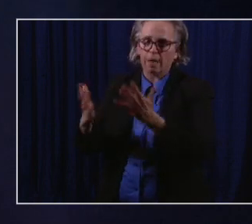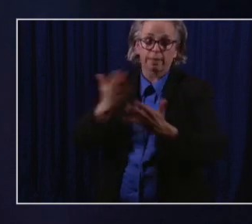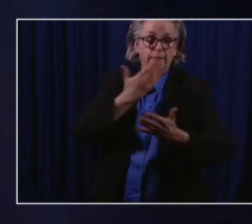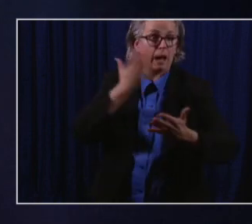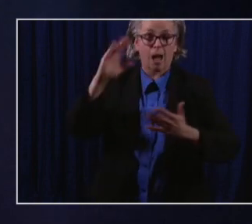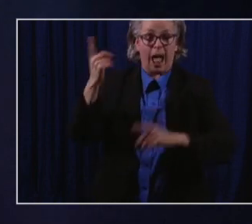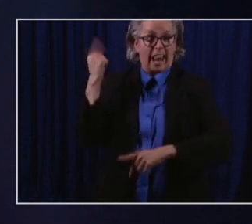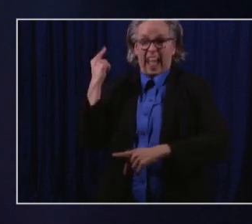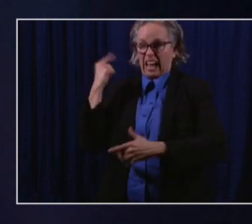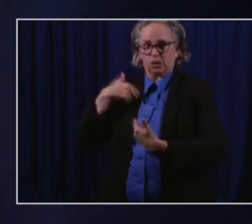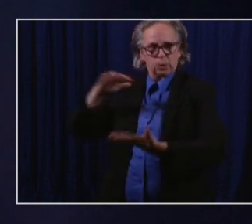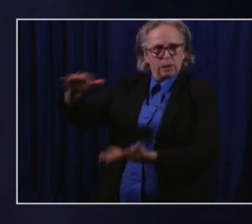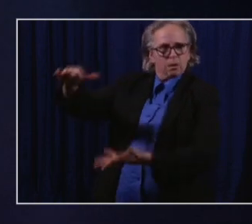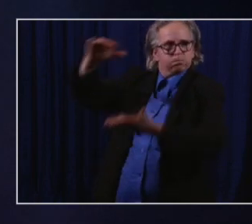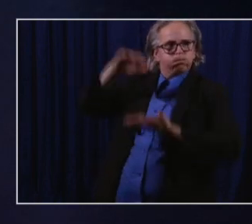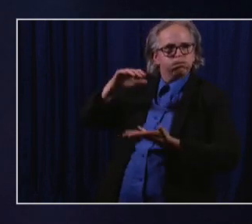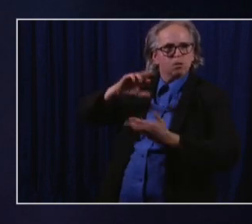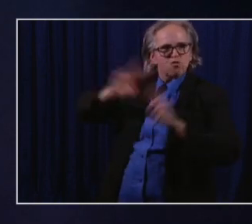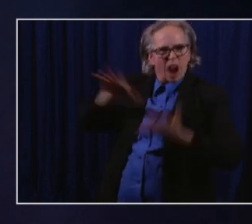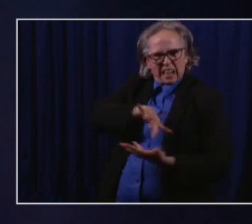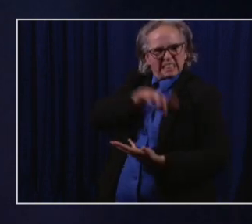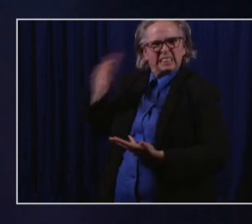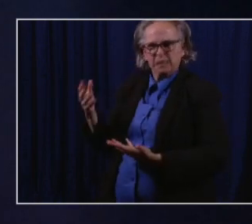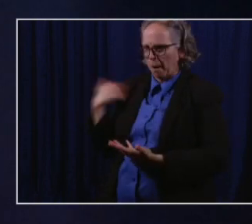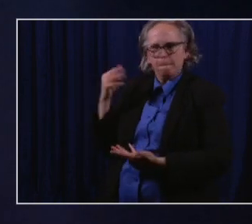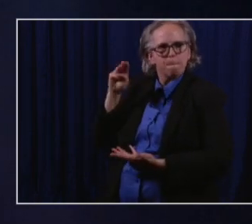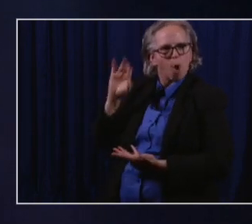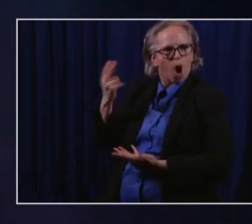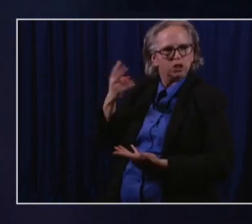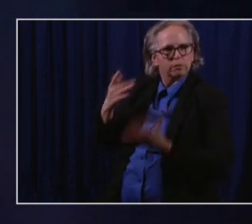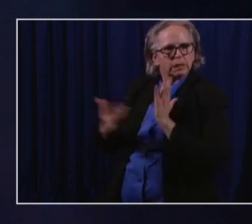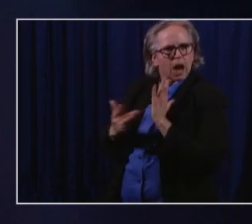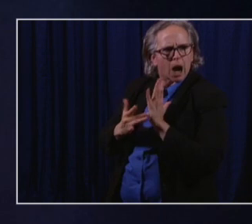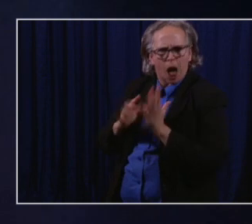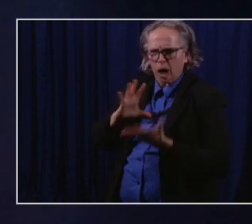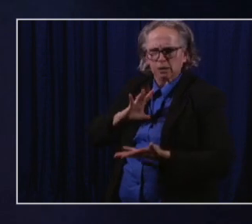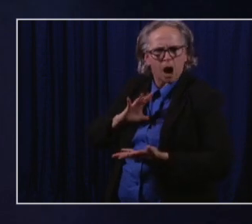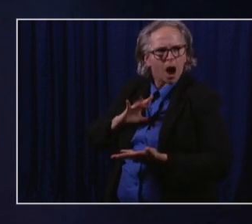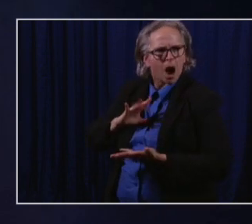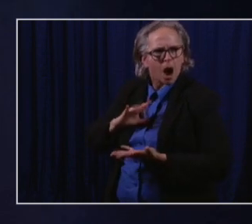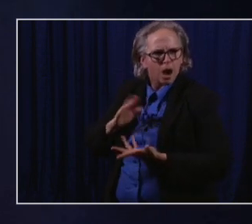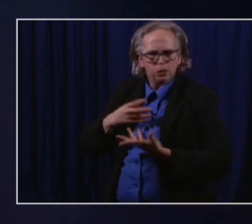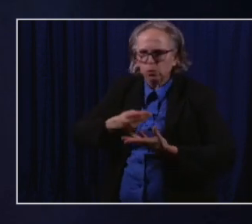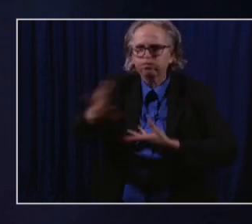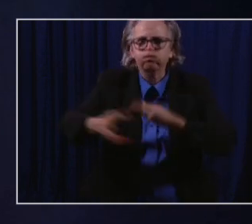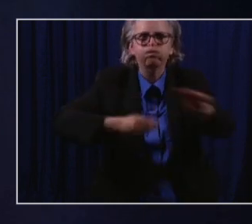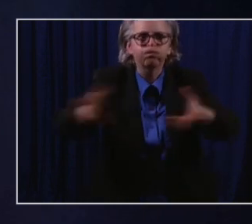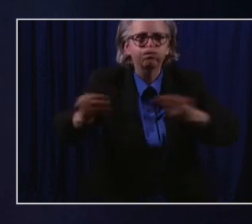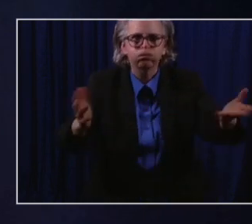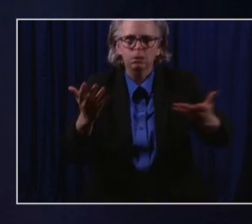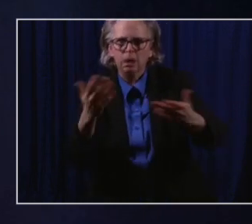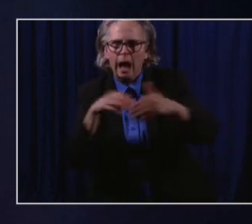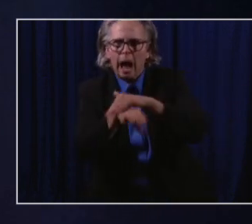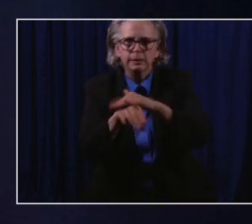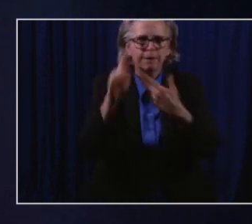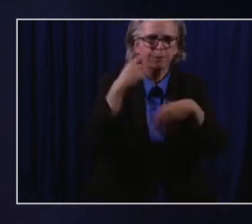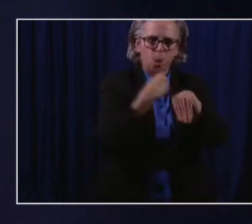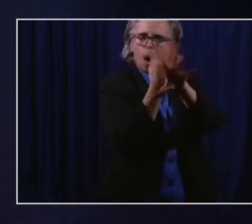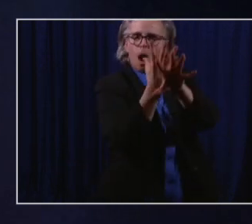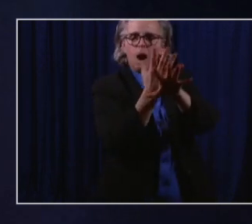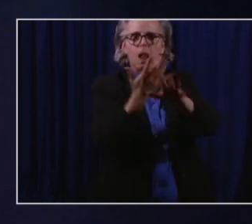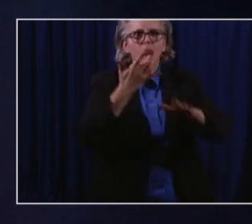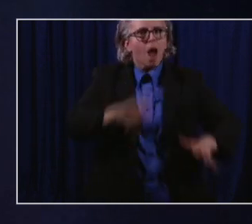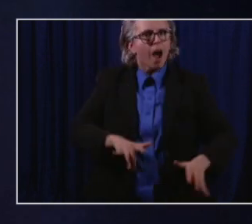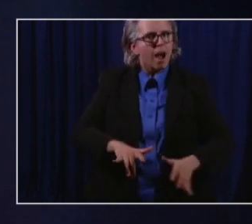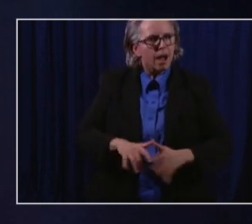in March, to access that communication and be able to provide that direct instruction to students through the online